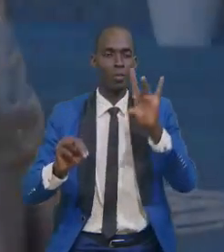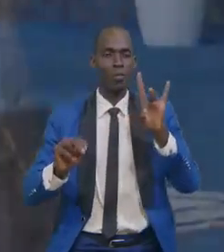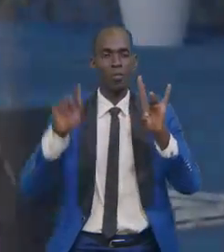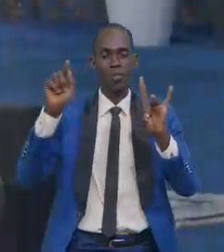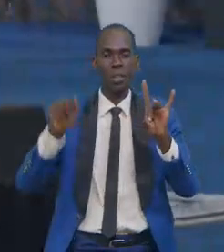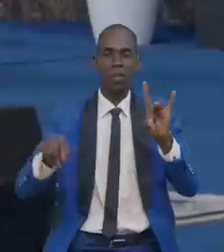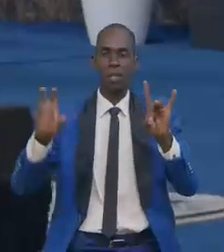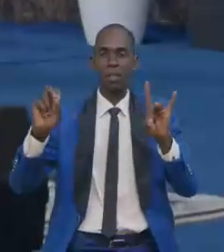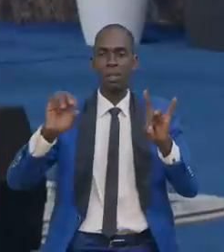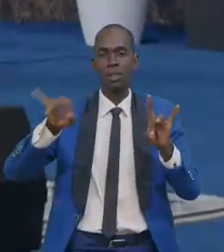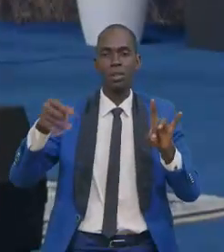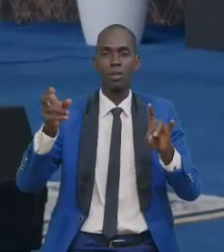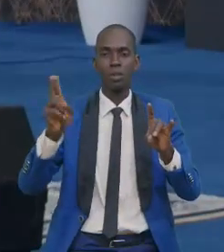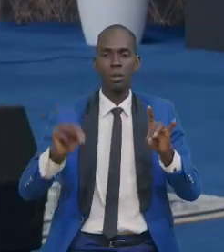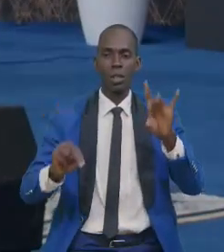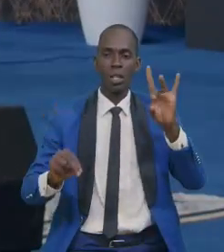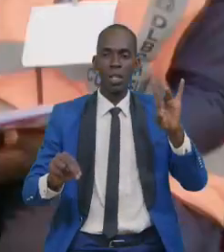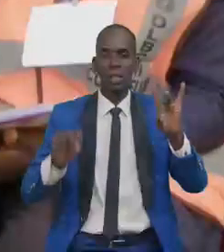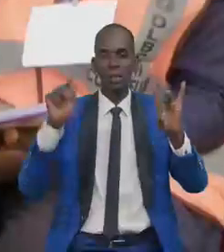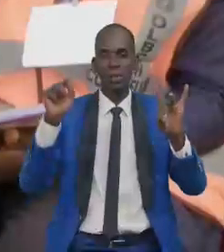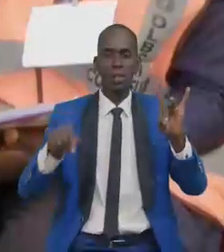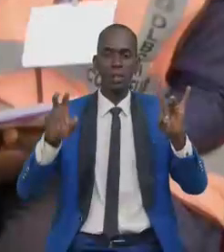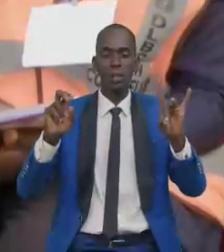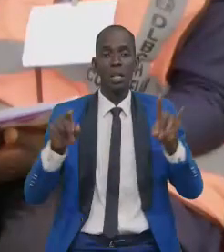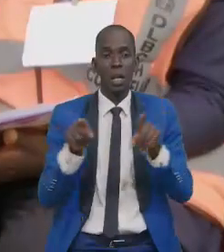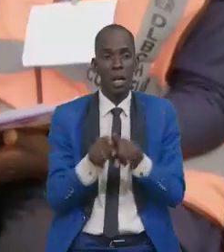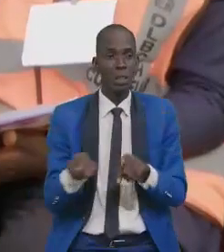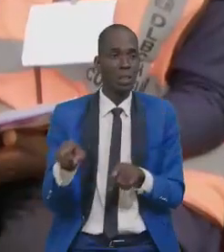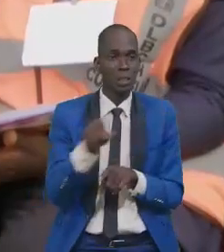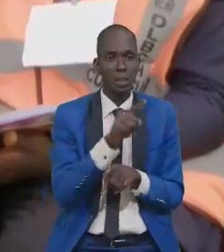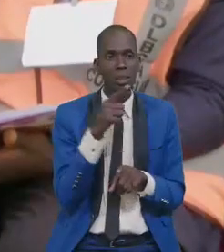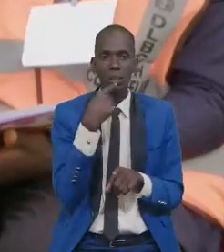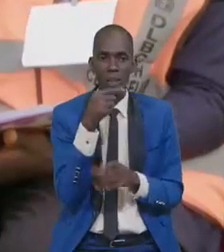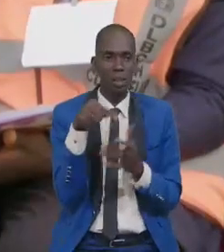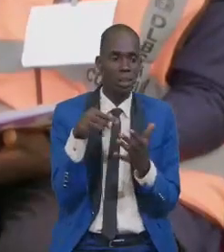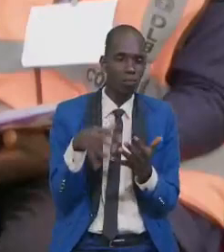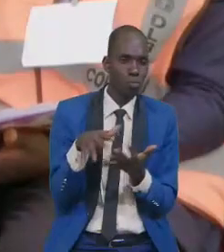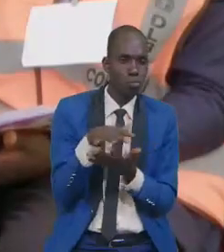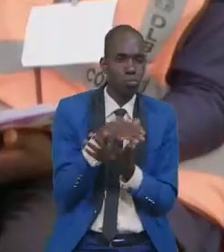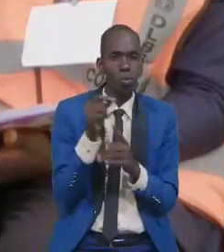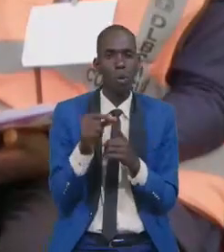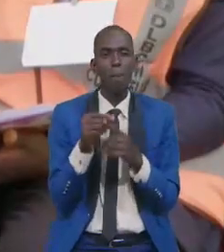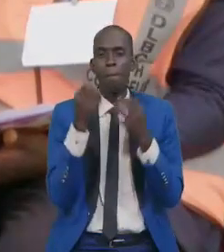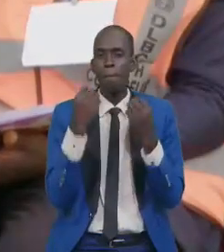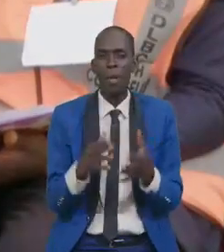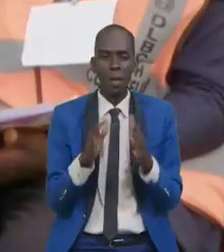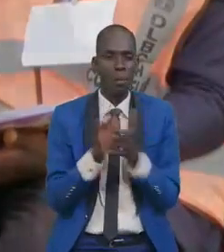It says, as he spake these words, many believed on him. In